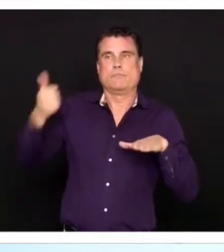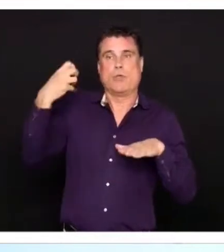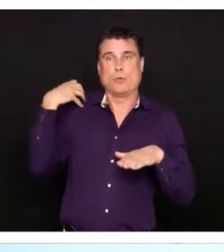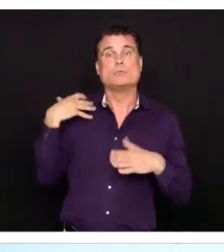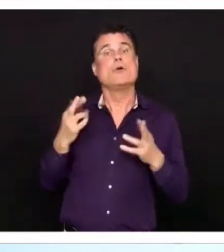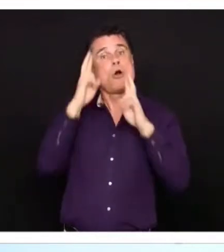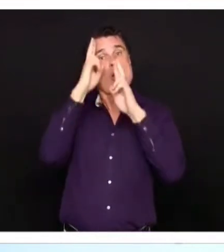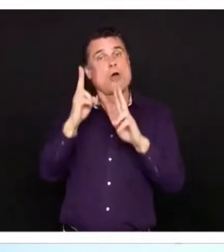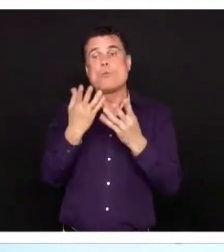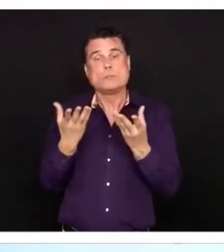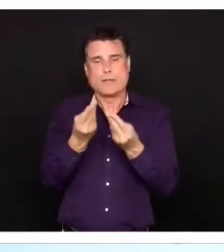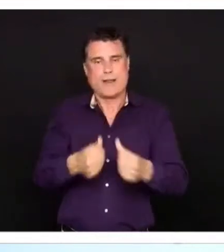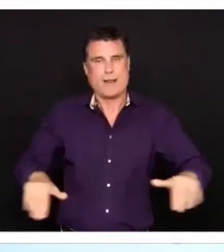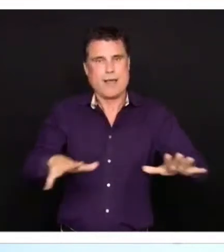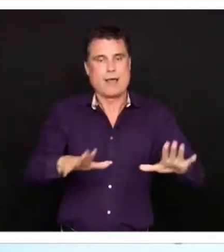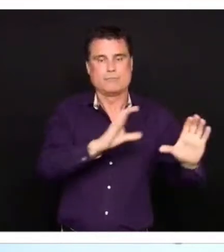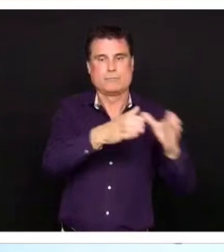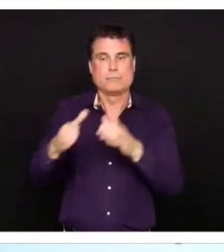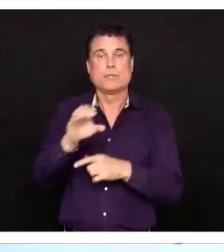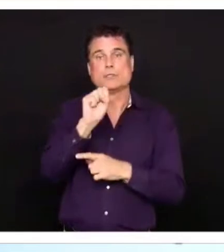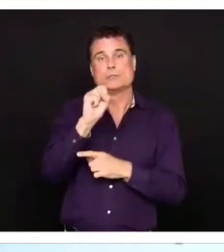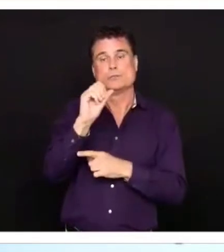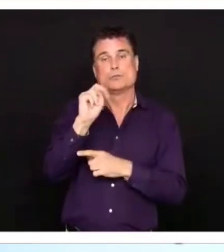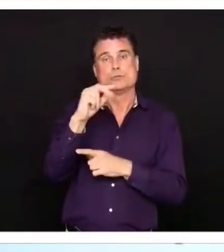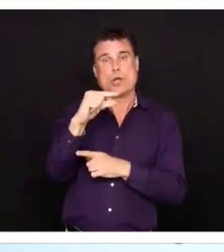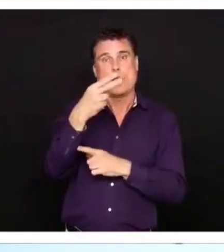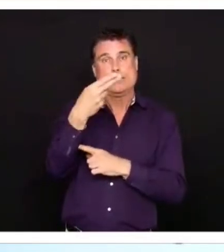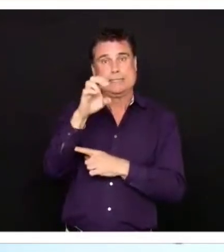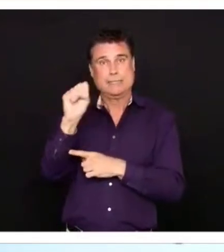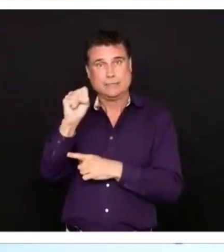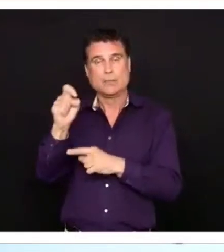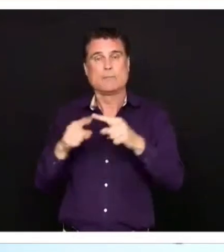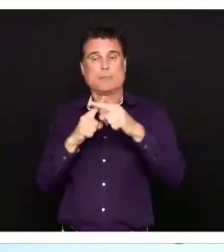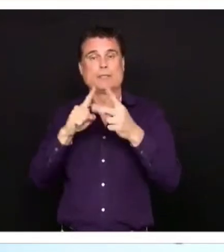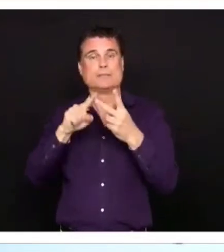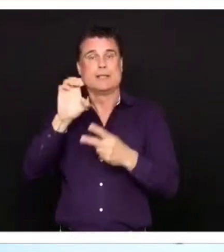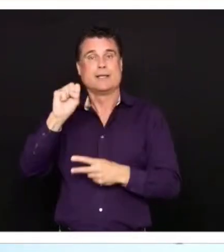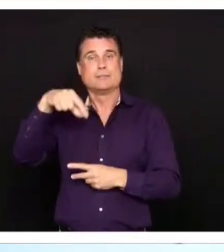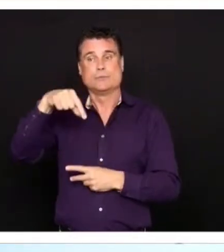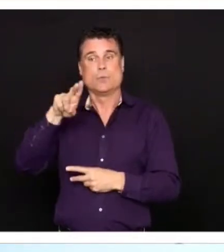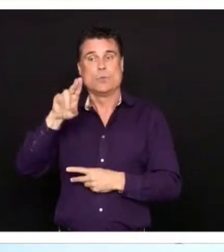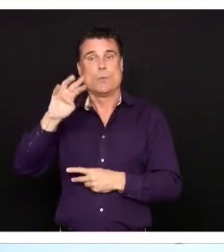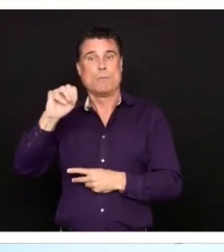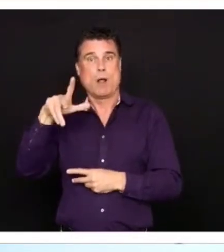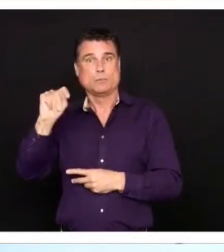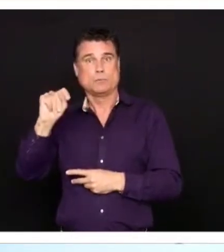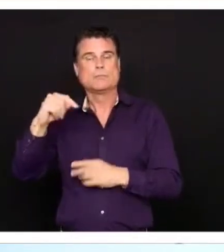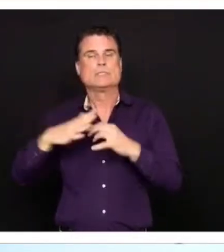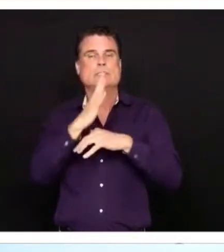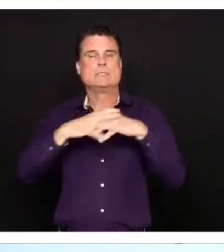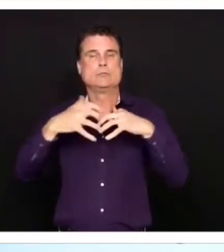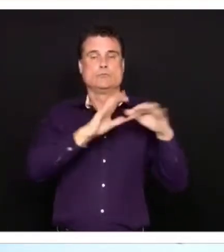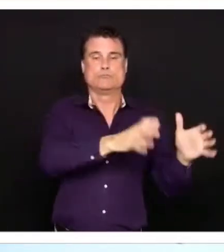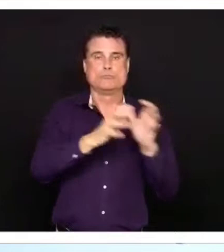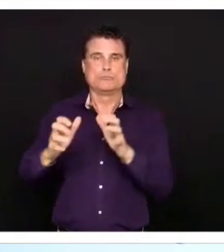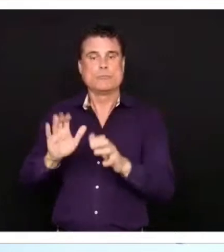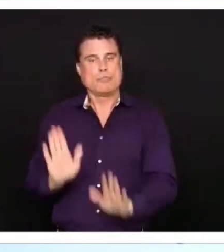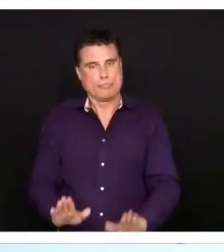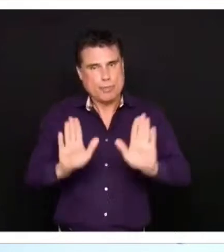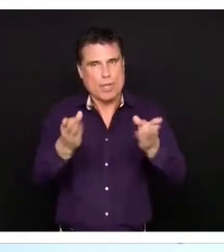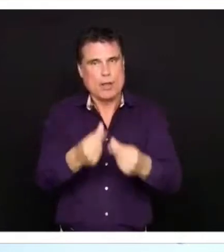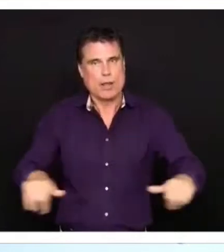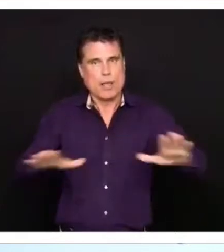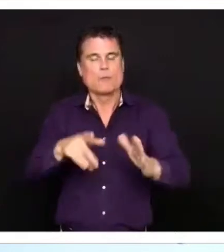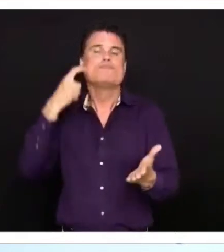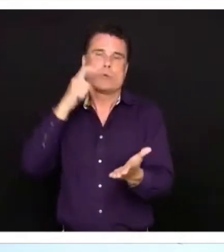acknowledge the fact that we were late yesterday in presenting our daily data to the media and to the public. I wanted to apologize for that. I